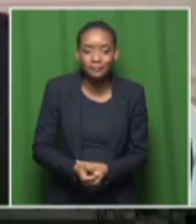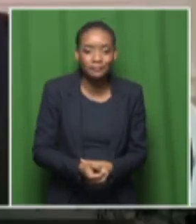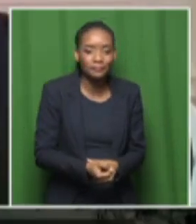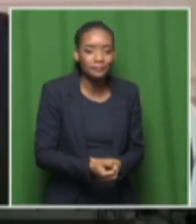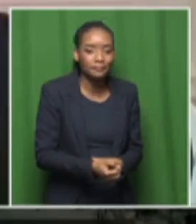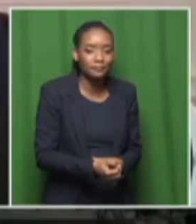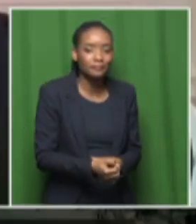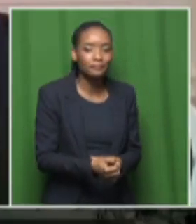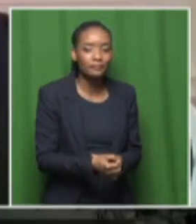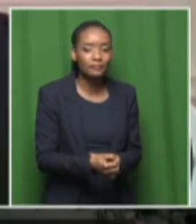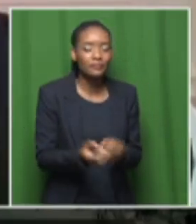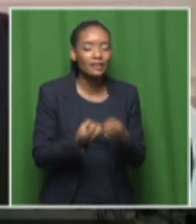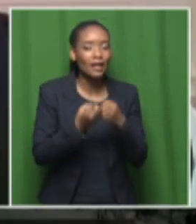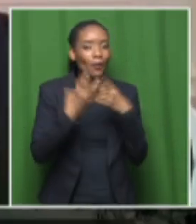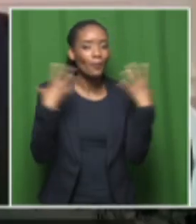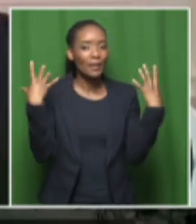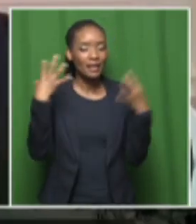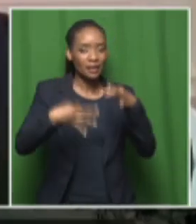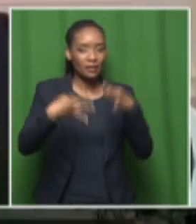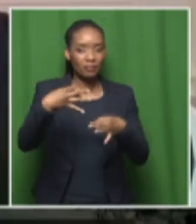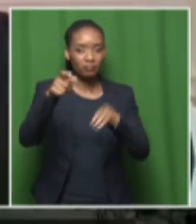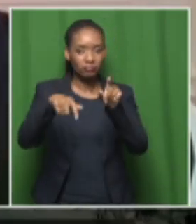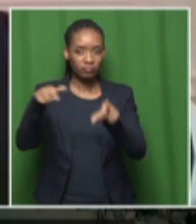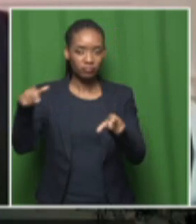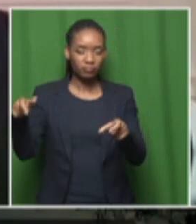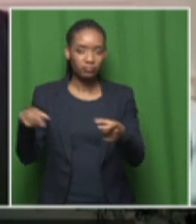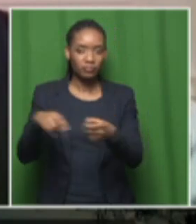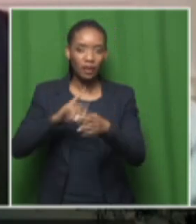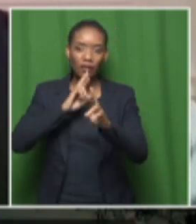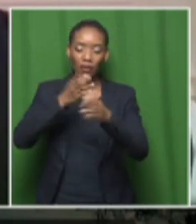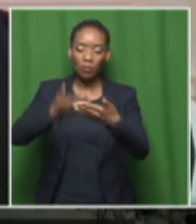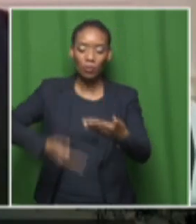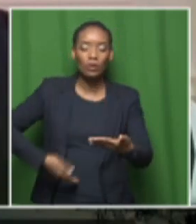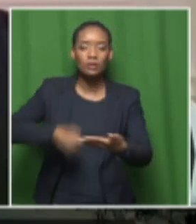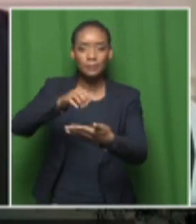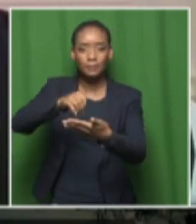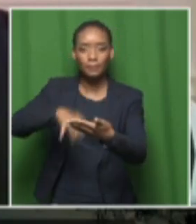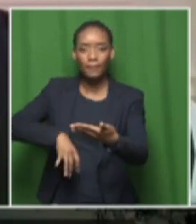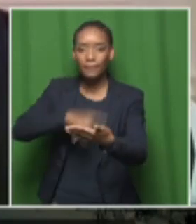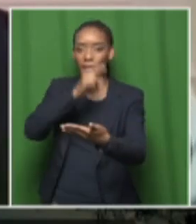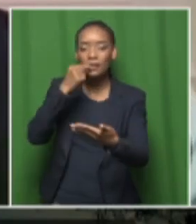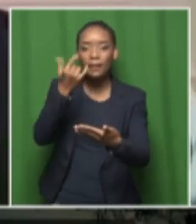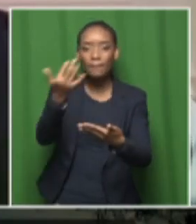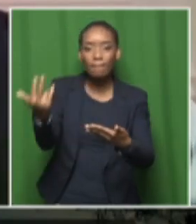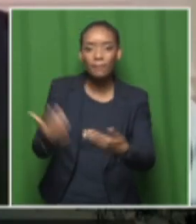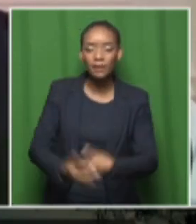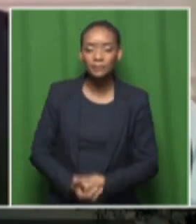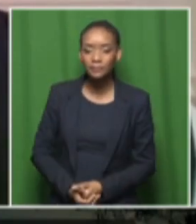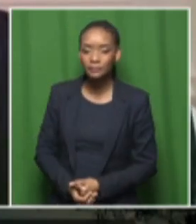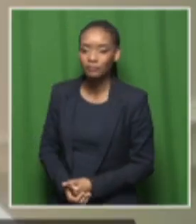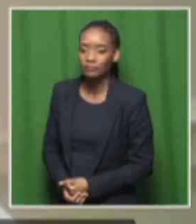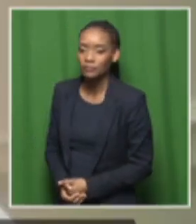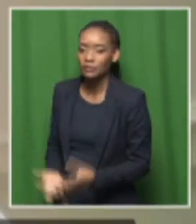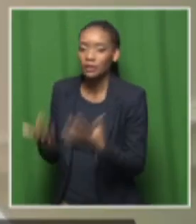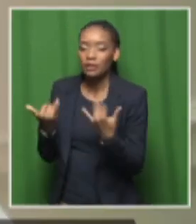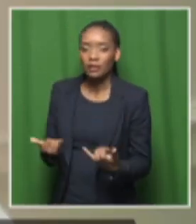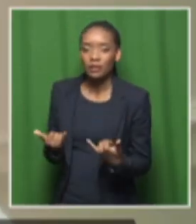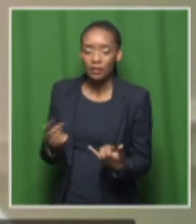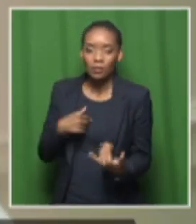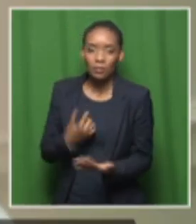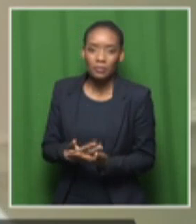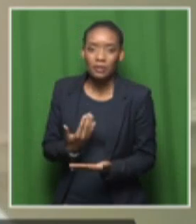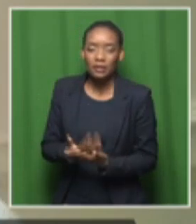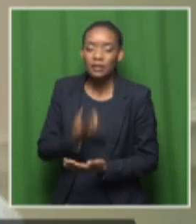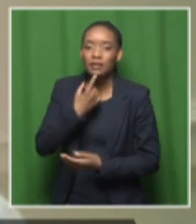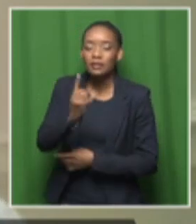politicians are mentioned in that report? At at the moment, Sakina, all I can really say is that